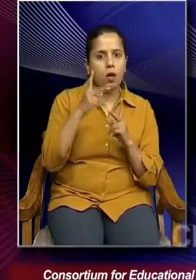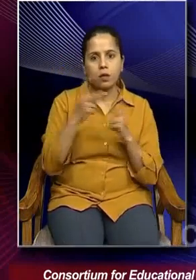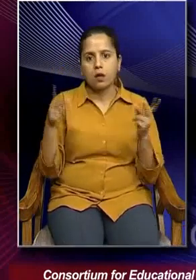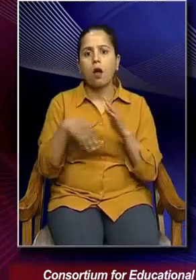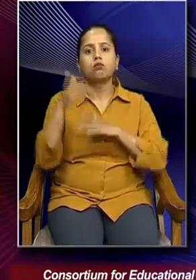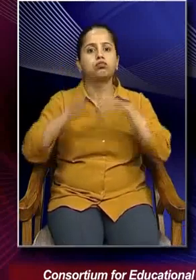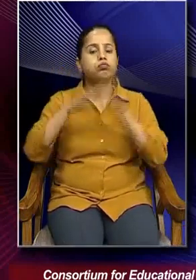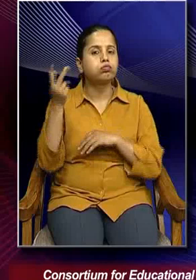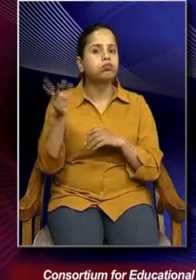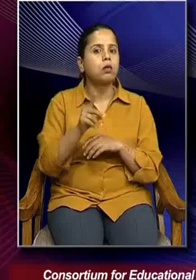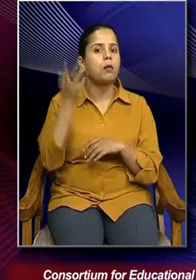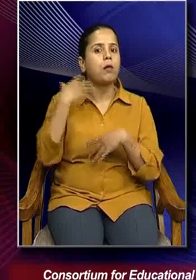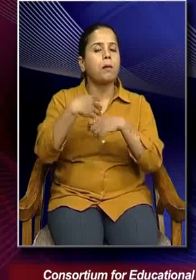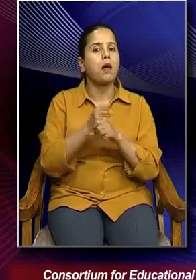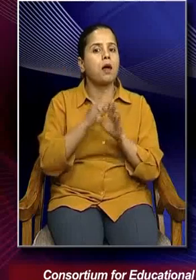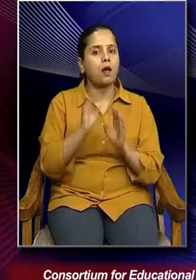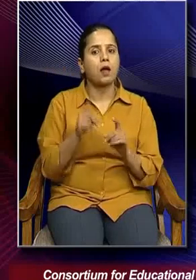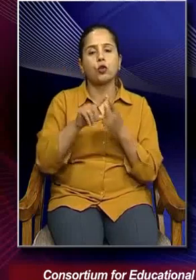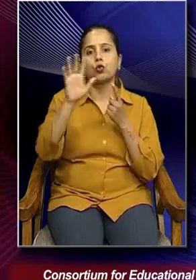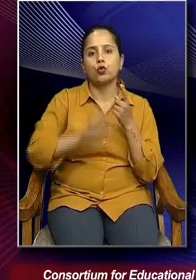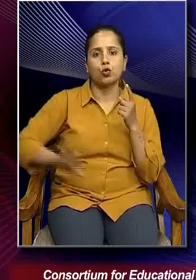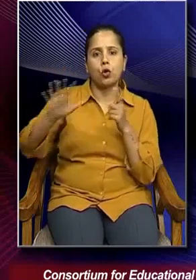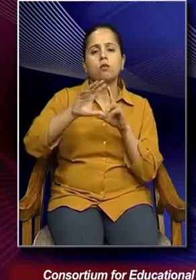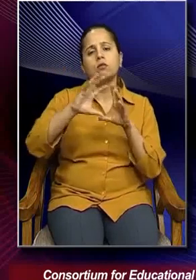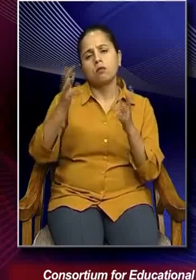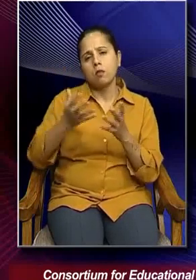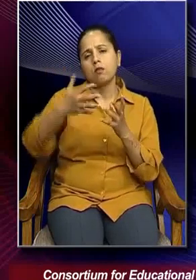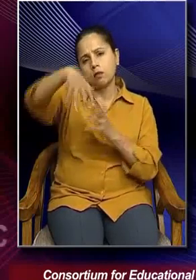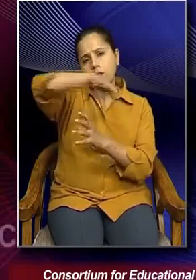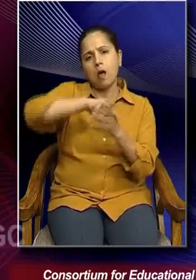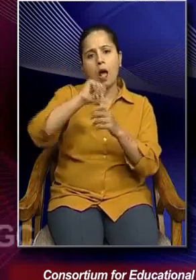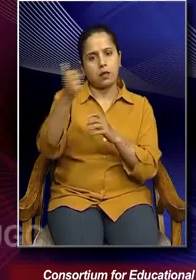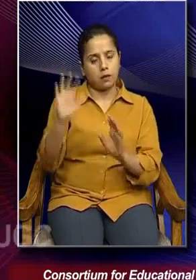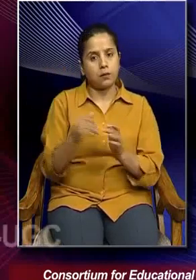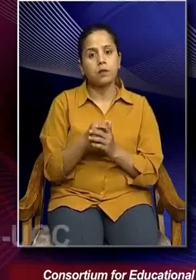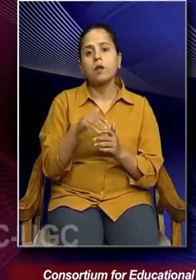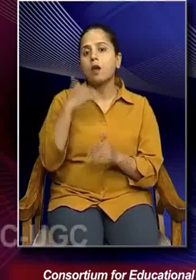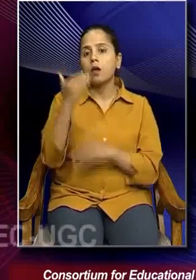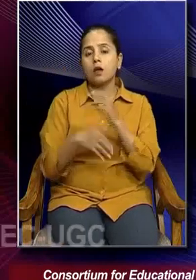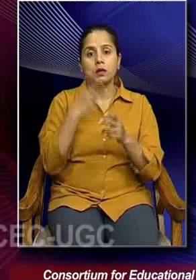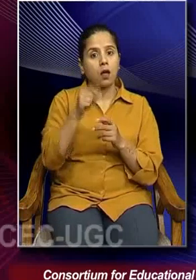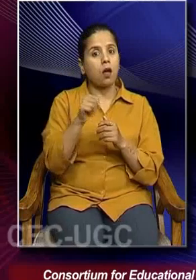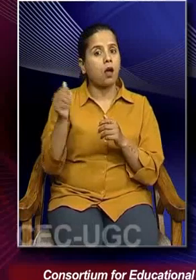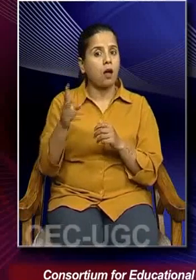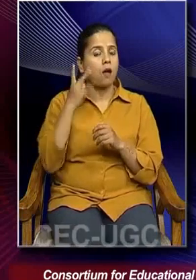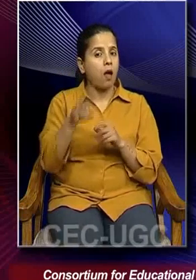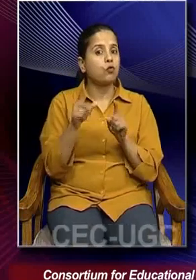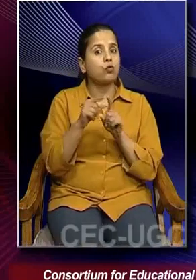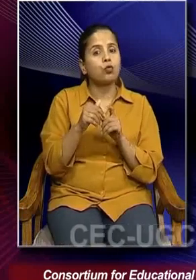rebuilding, reconstructing in Europe and elsewhere. And followed up was, there was tremendous application